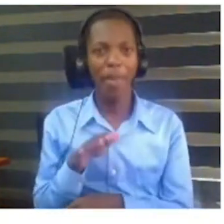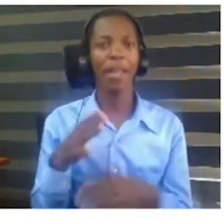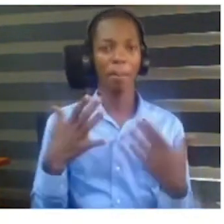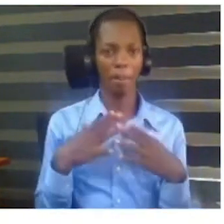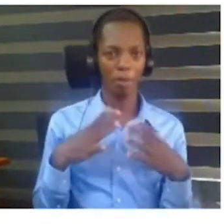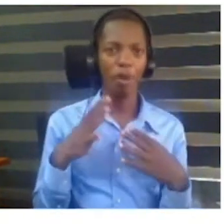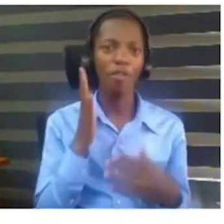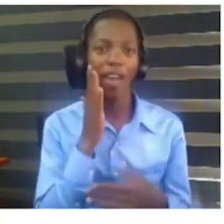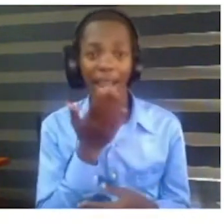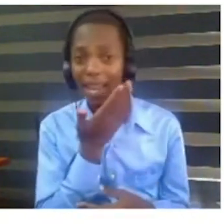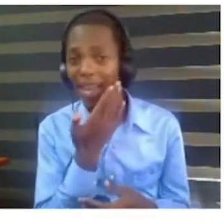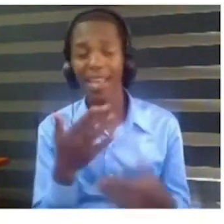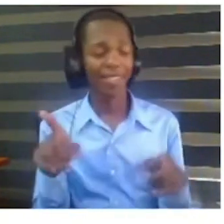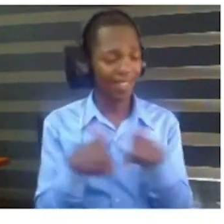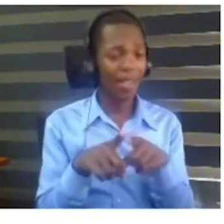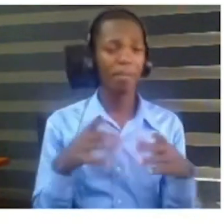with disabilities.